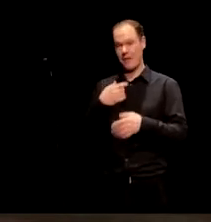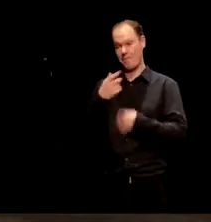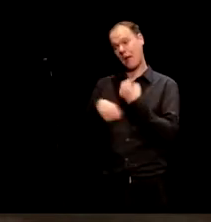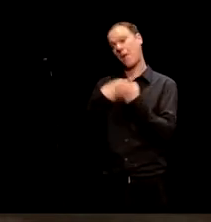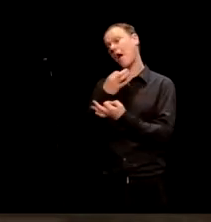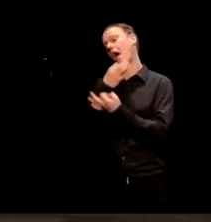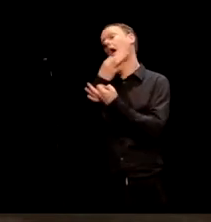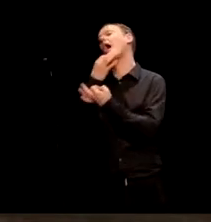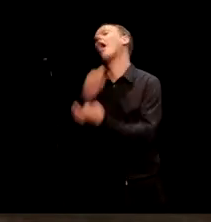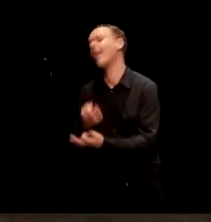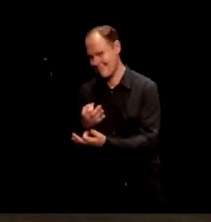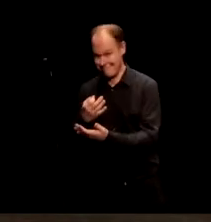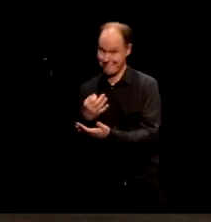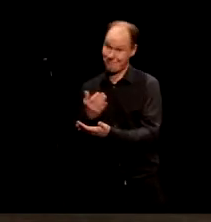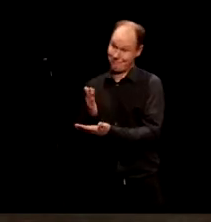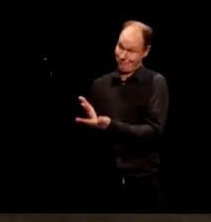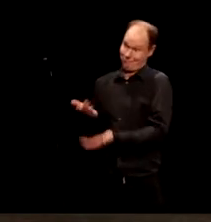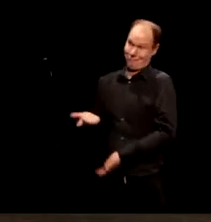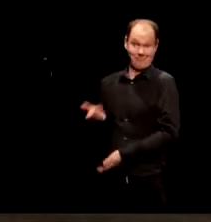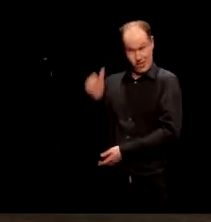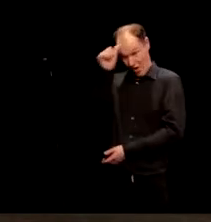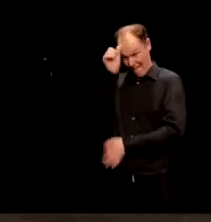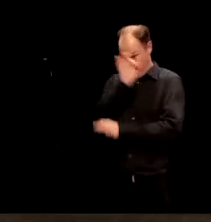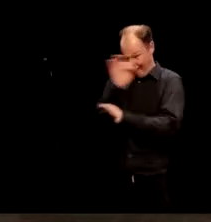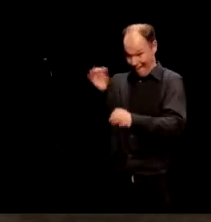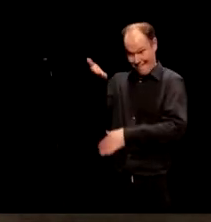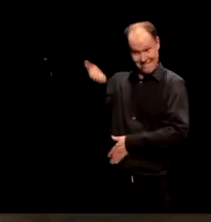are nutty about him, you know. Don't be a sill.